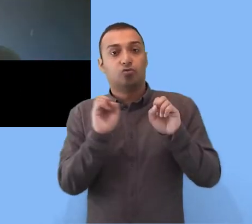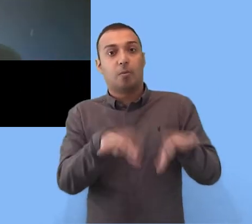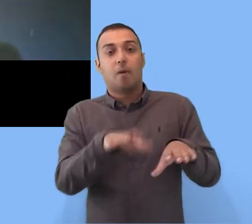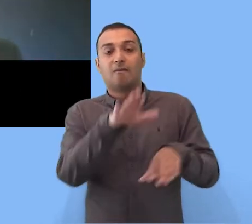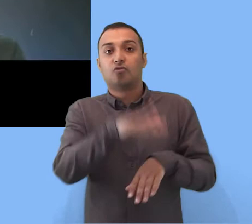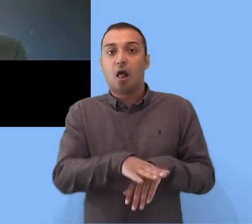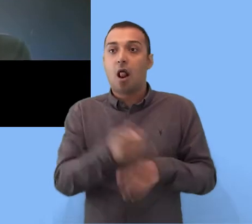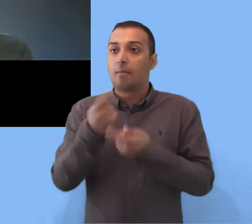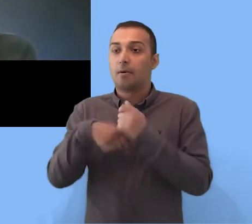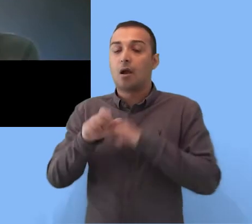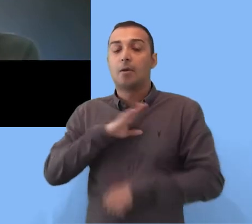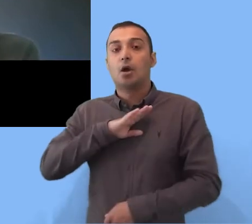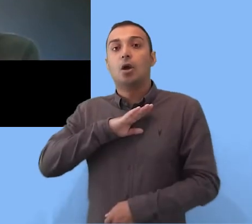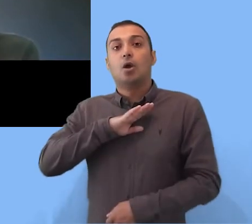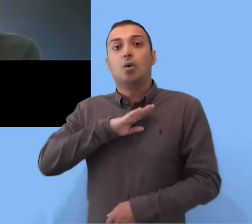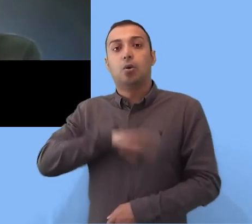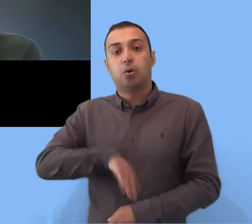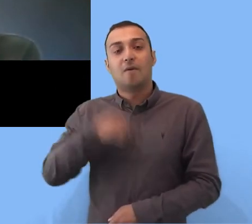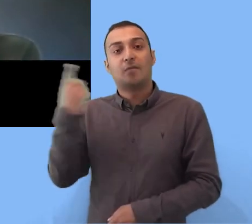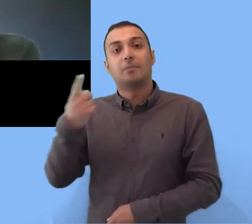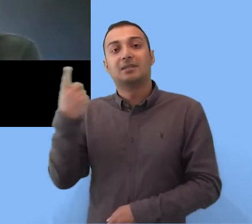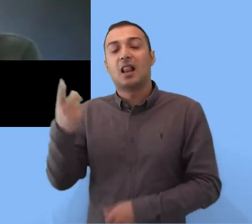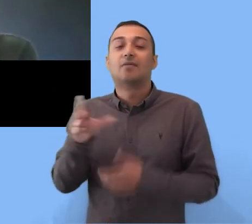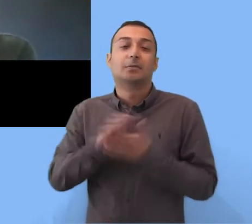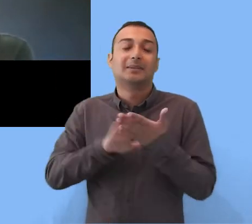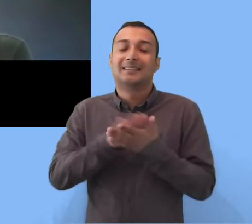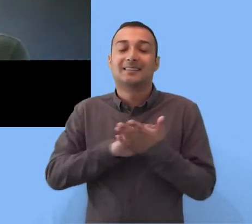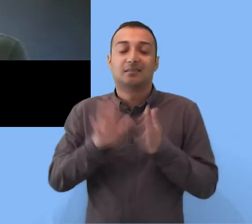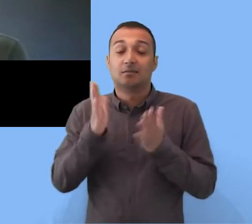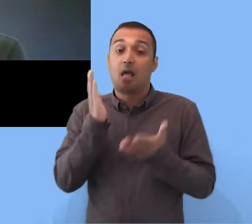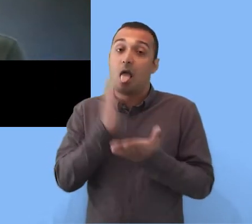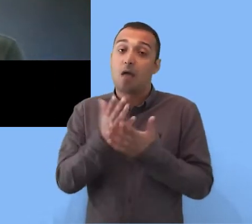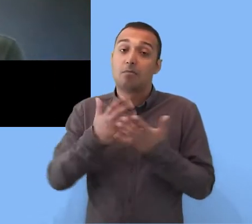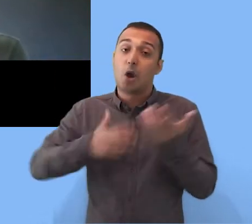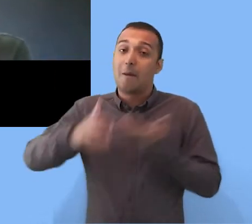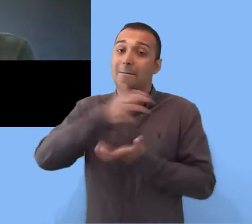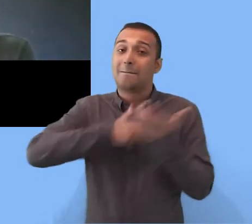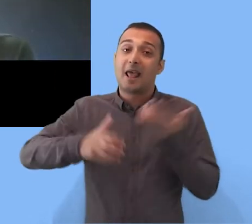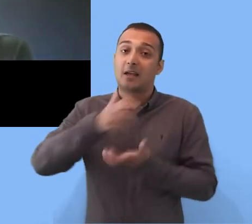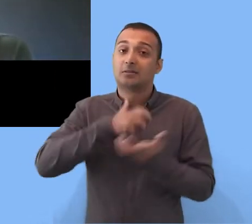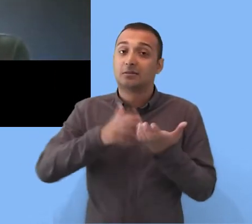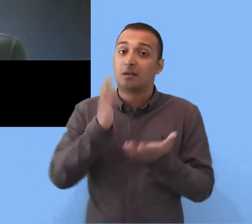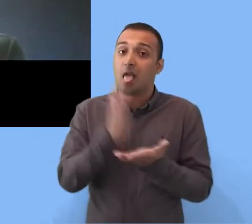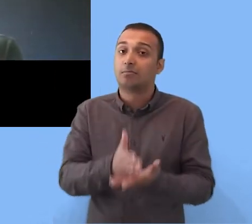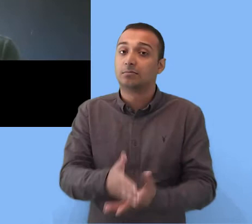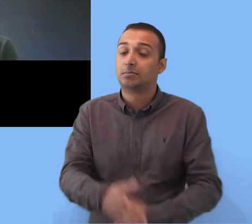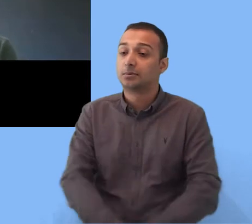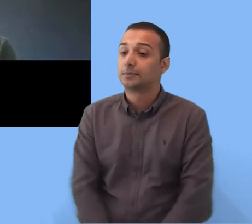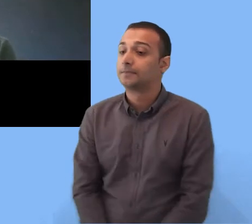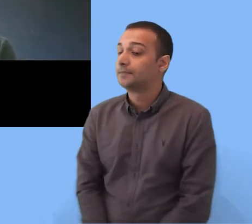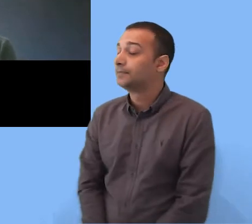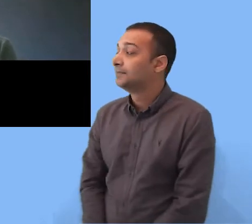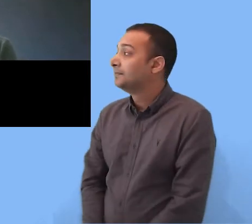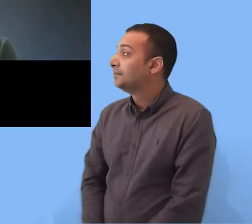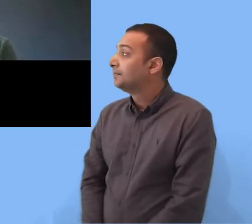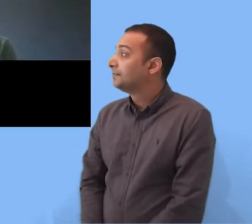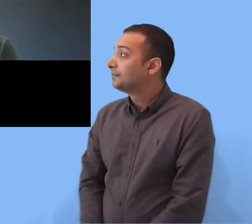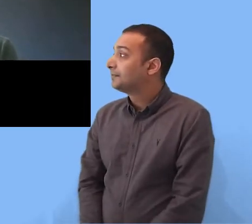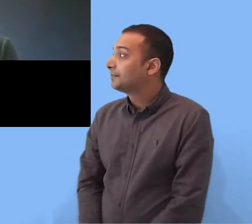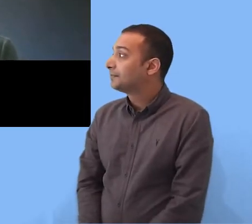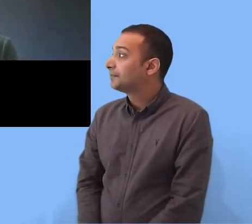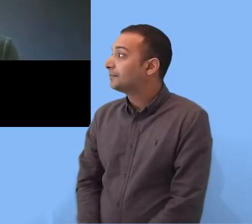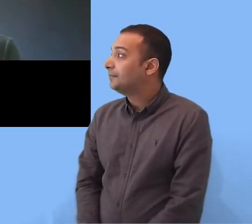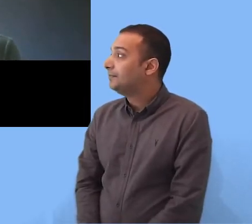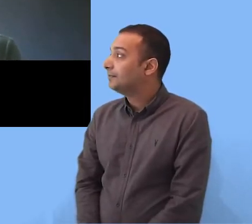And yeah, so it's just, there's so many levels to it, so many levels. And so much,